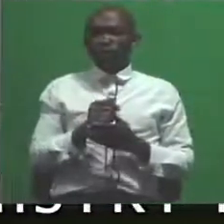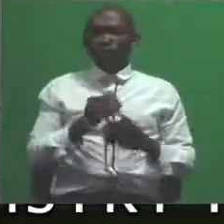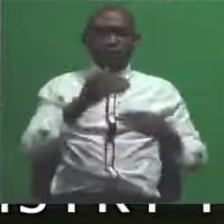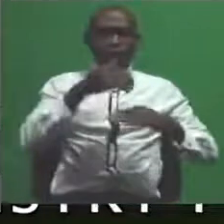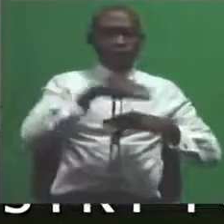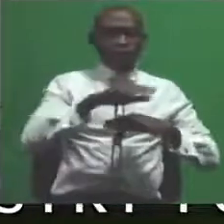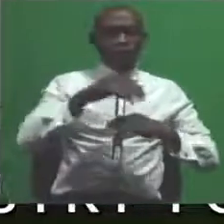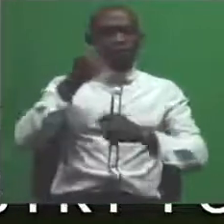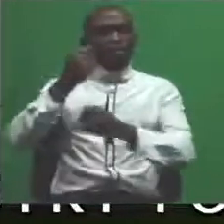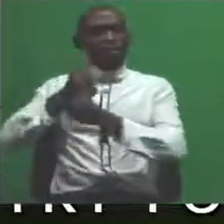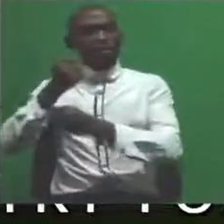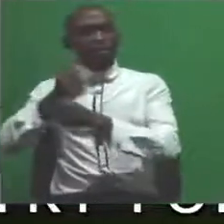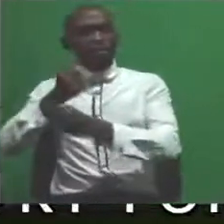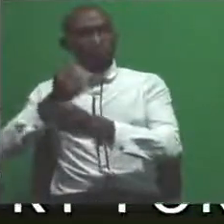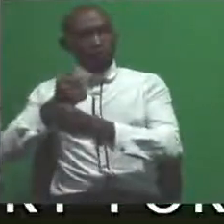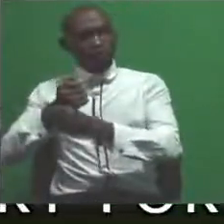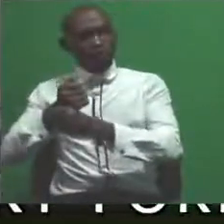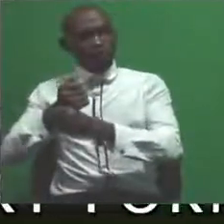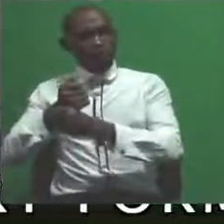do?